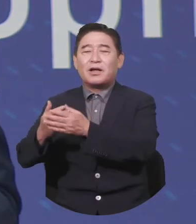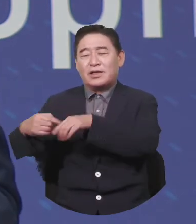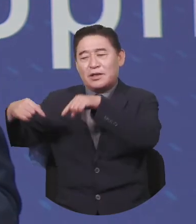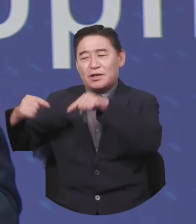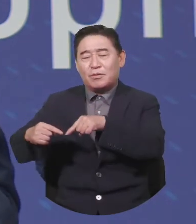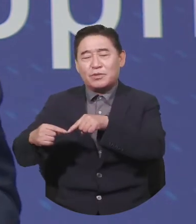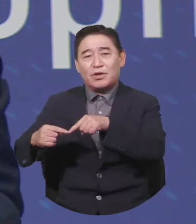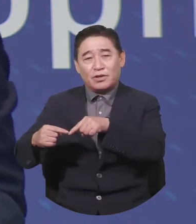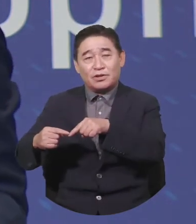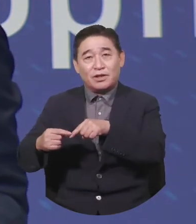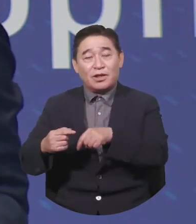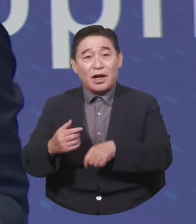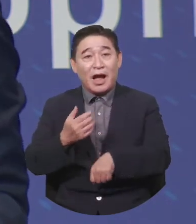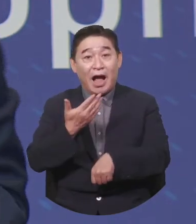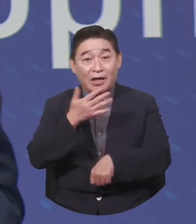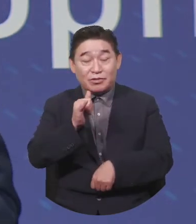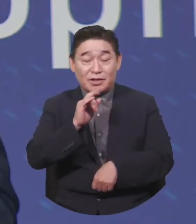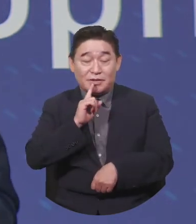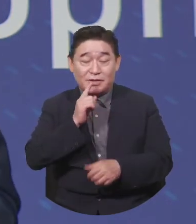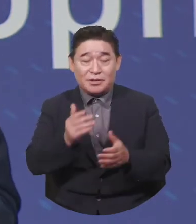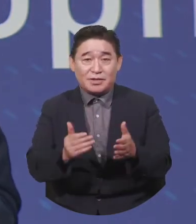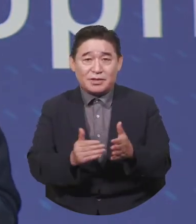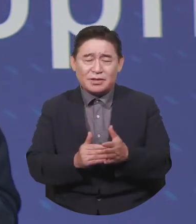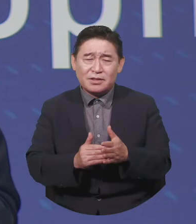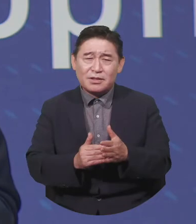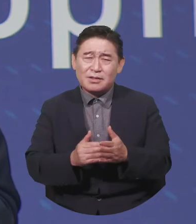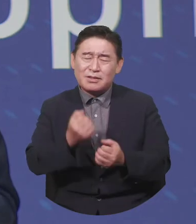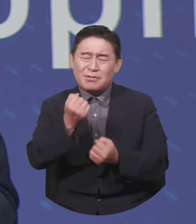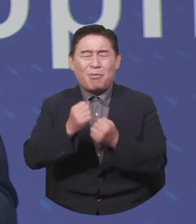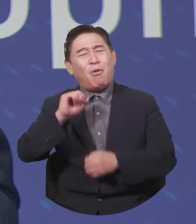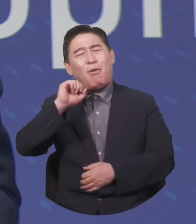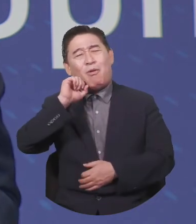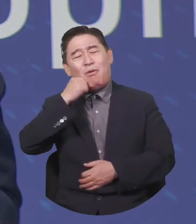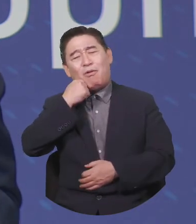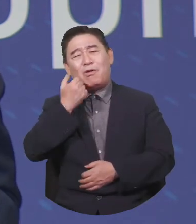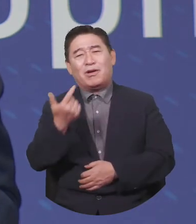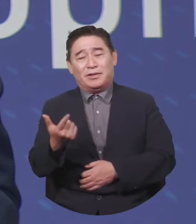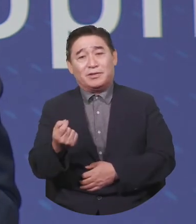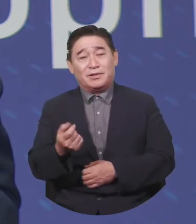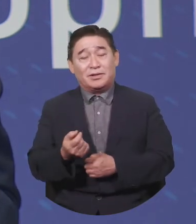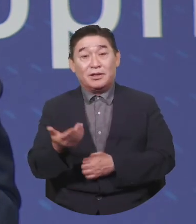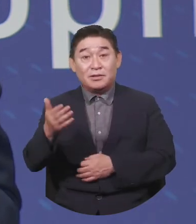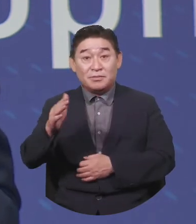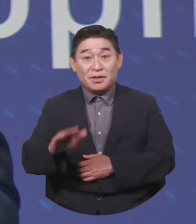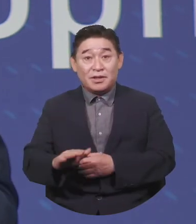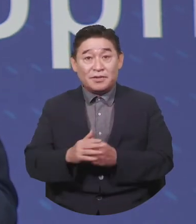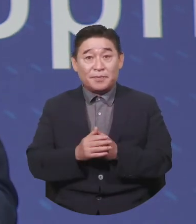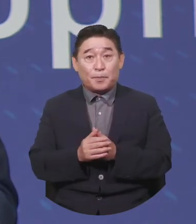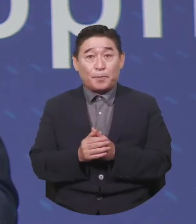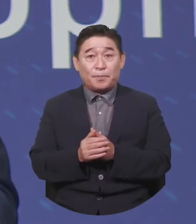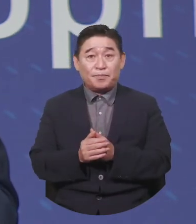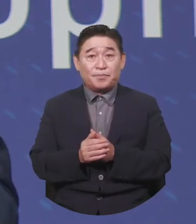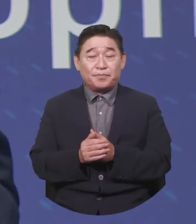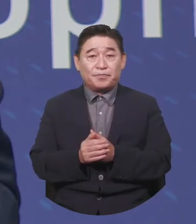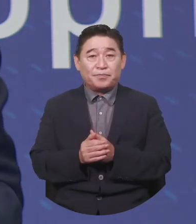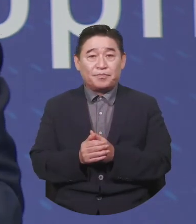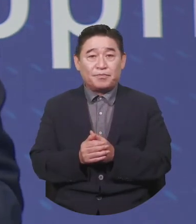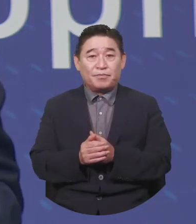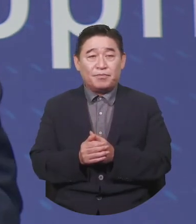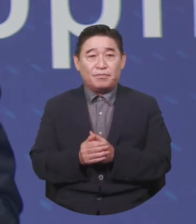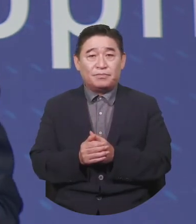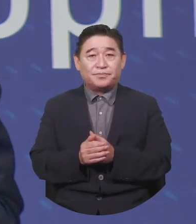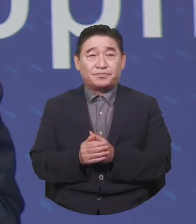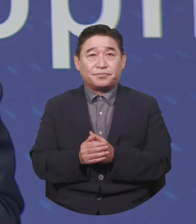bit, difficult to explain, but this is probably the most important interest we have in